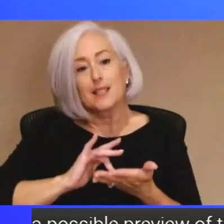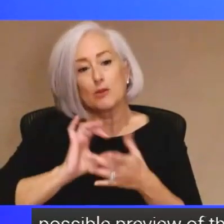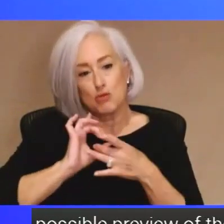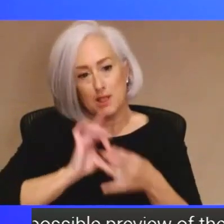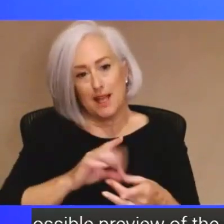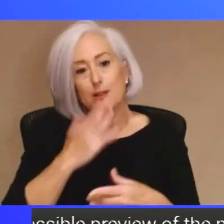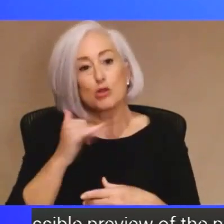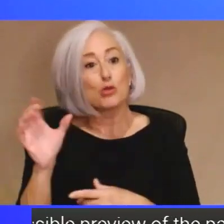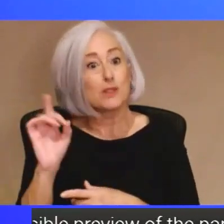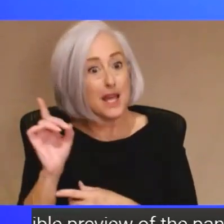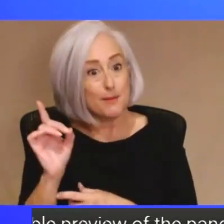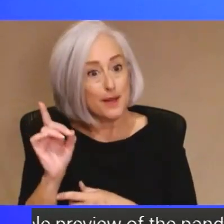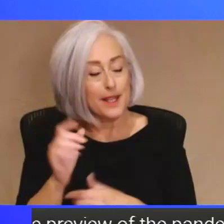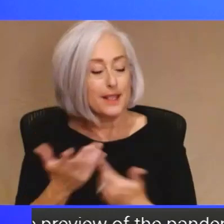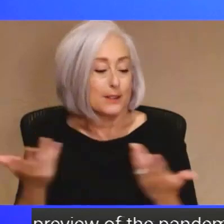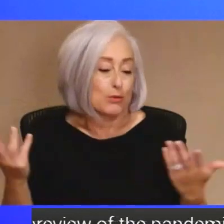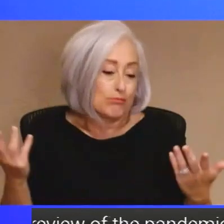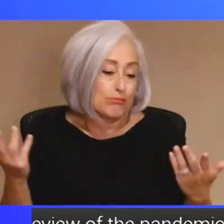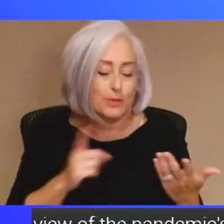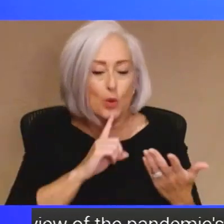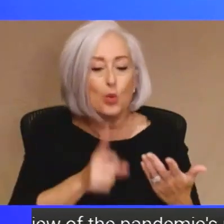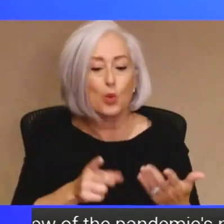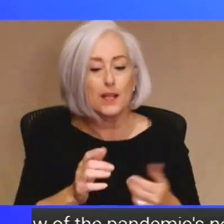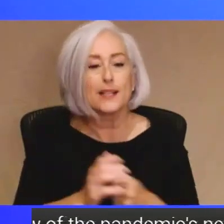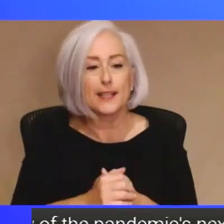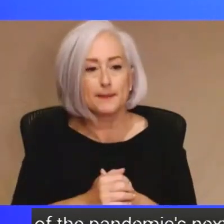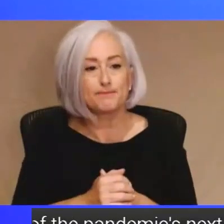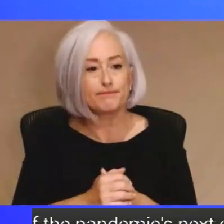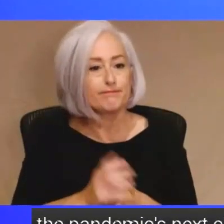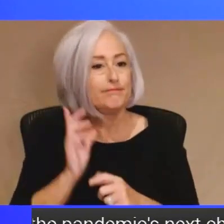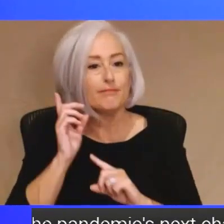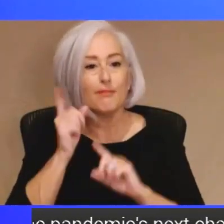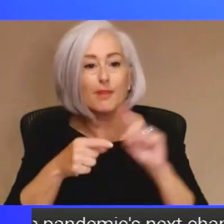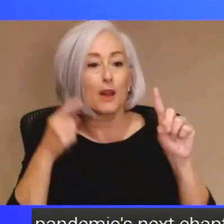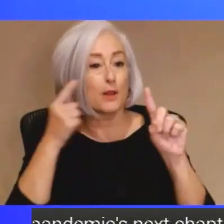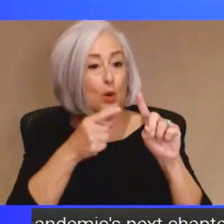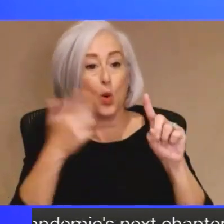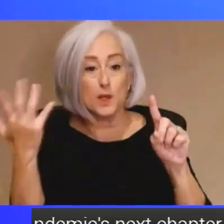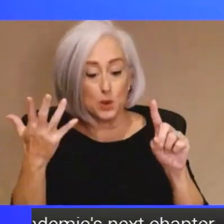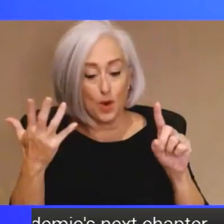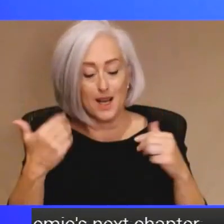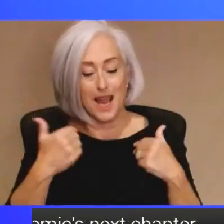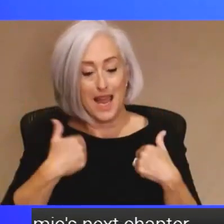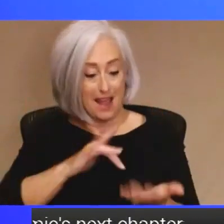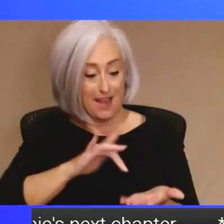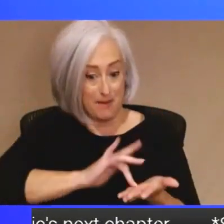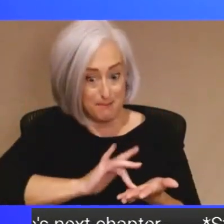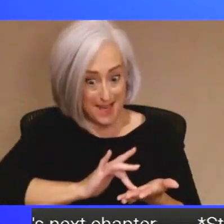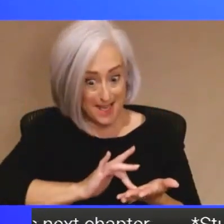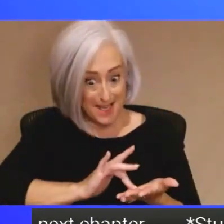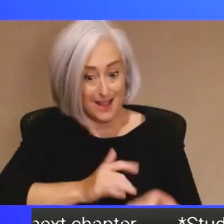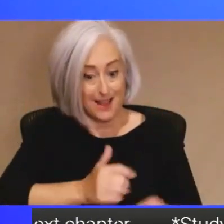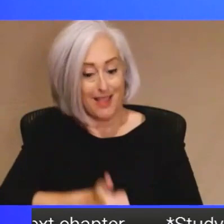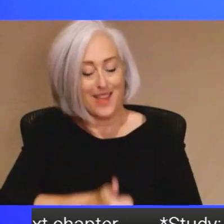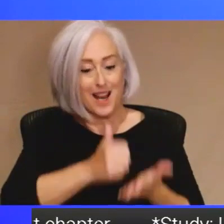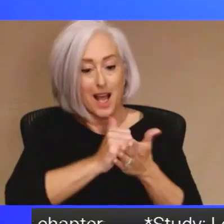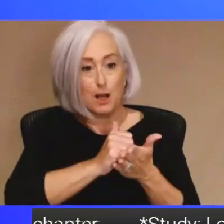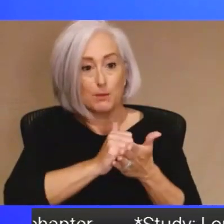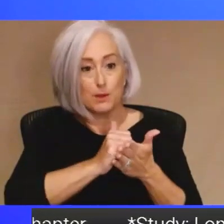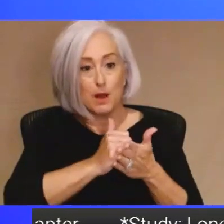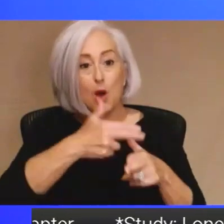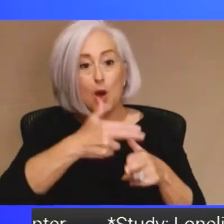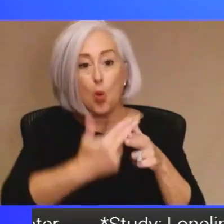of diabetes has been to have a drug that both causes weight loss and improves the blood sugar and lowers the risk